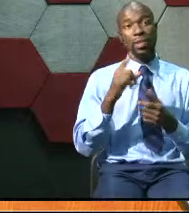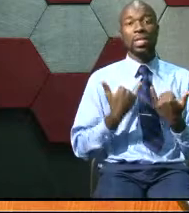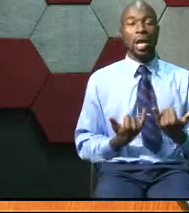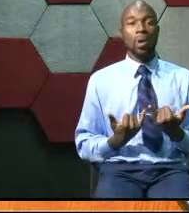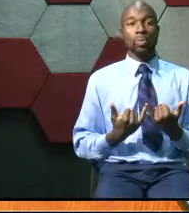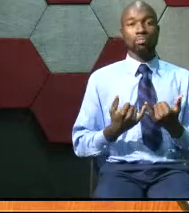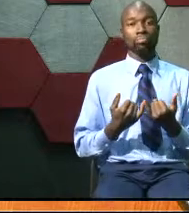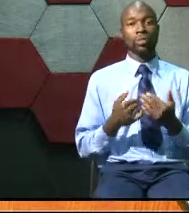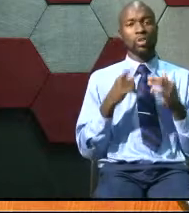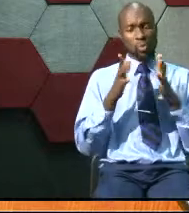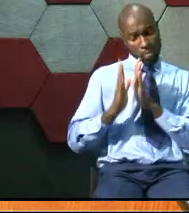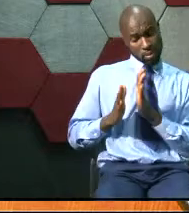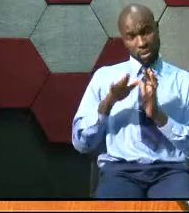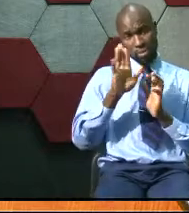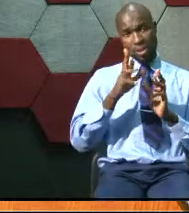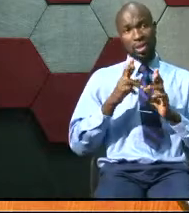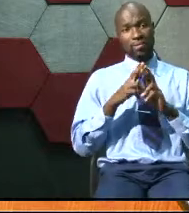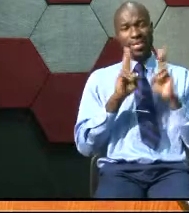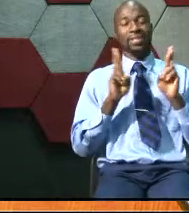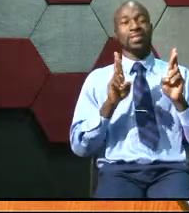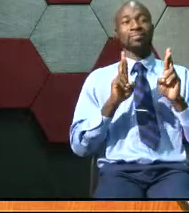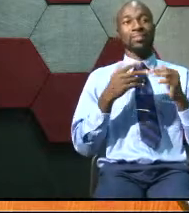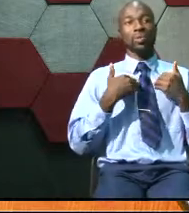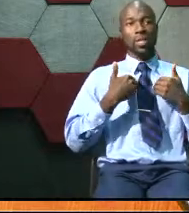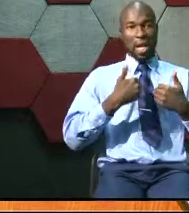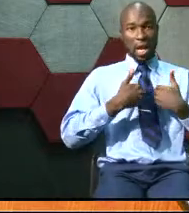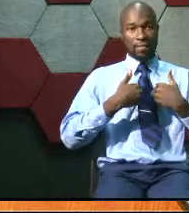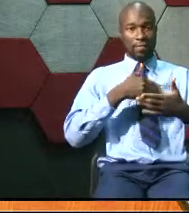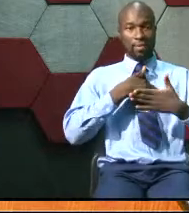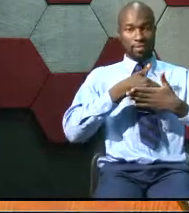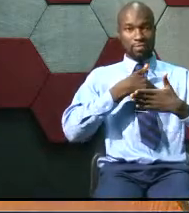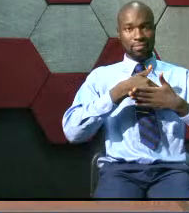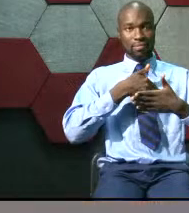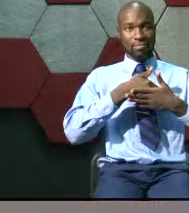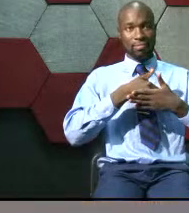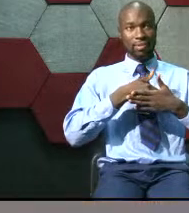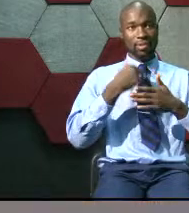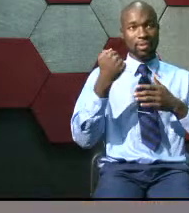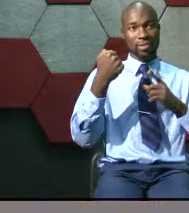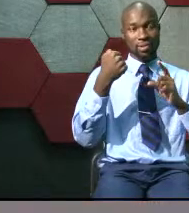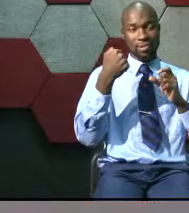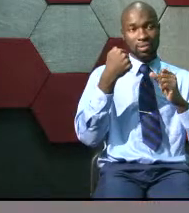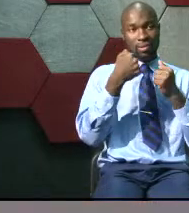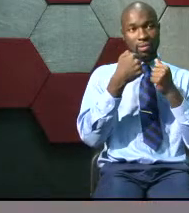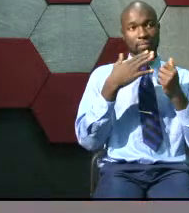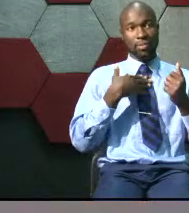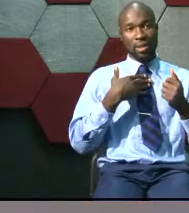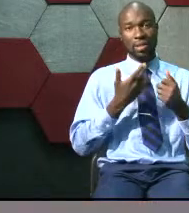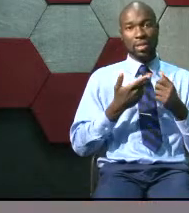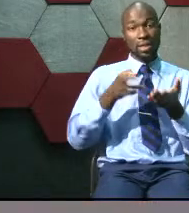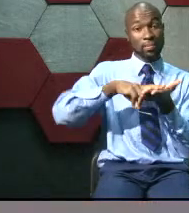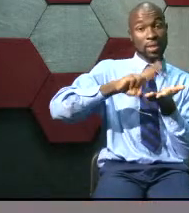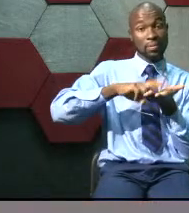breaths, shake it off. Vanessa, just give me a fist bump. Just give me, there's Vanessa's hands. You saw that. One more time.